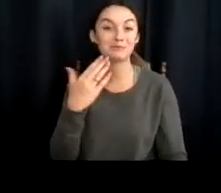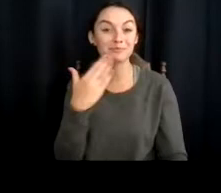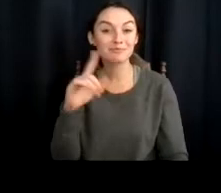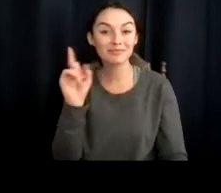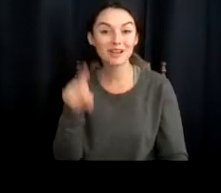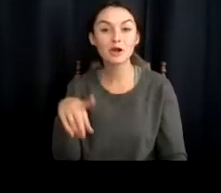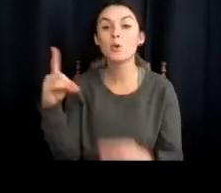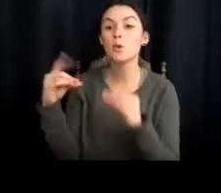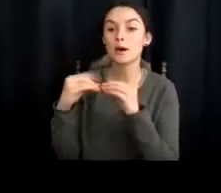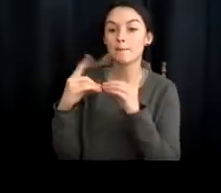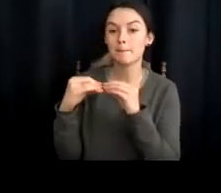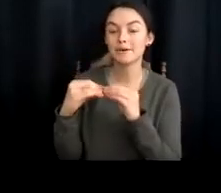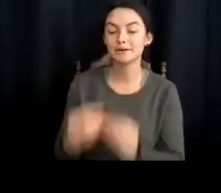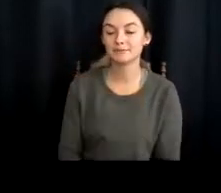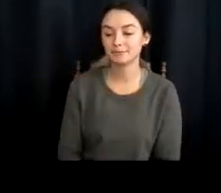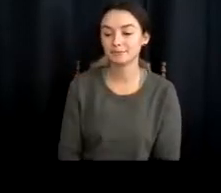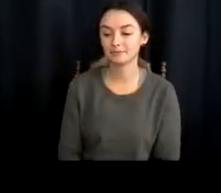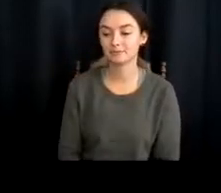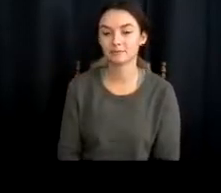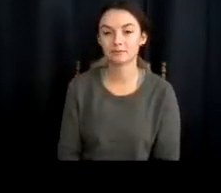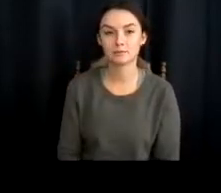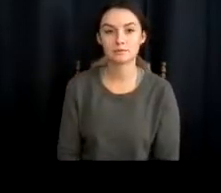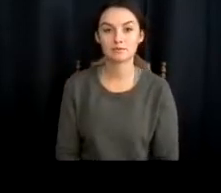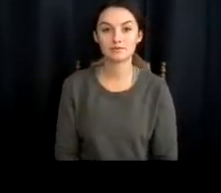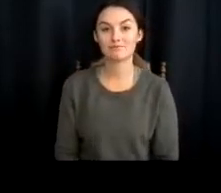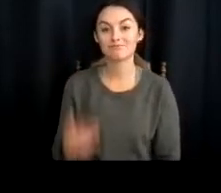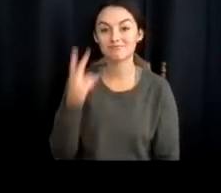more question, and I see Wyatt's got a hand.